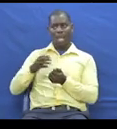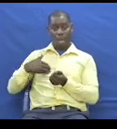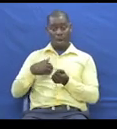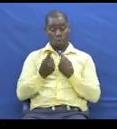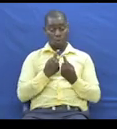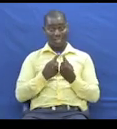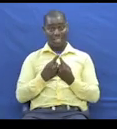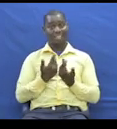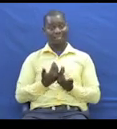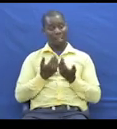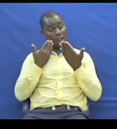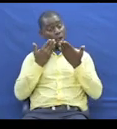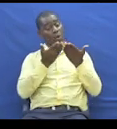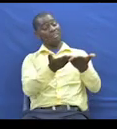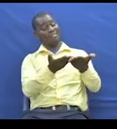on this.